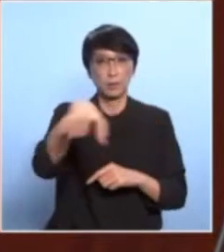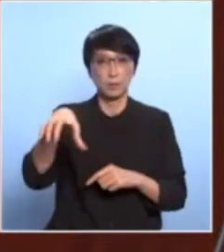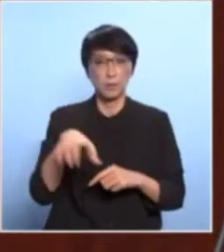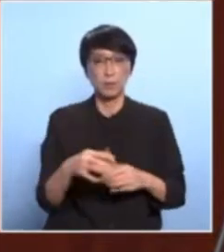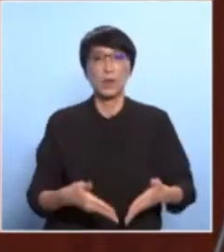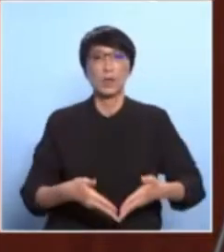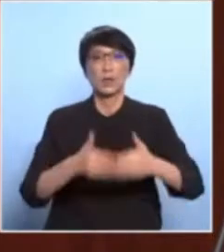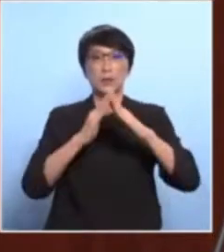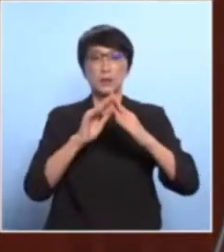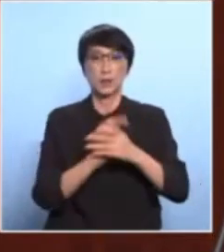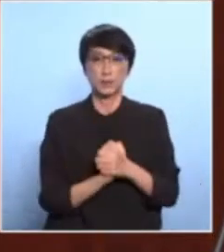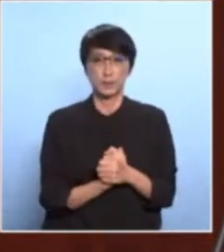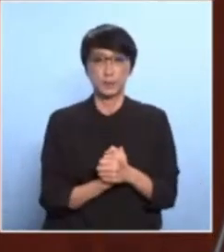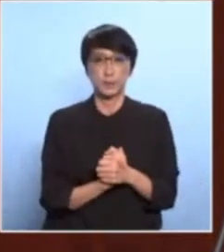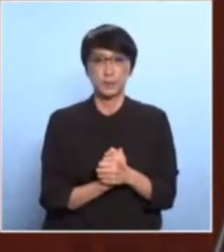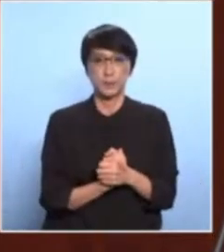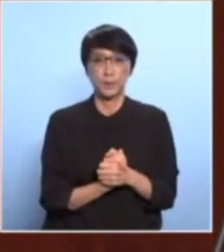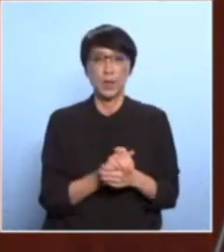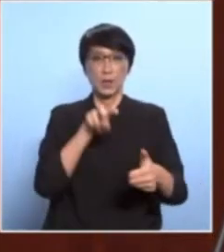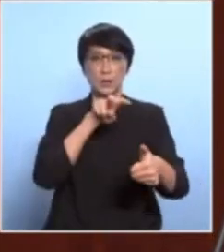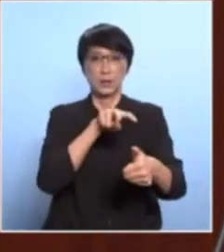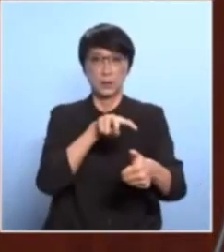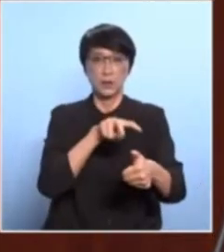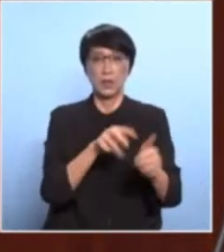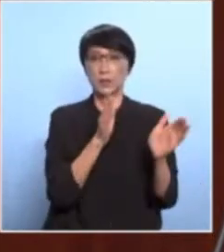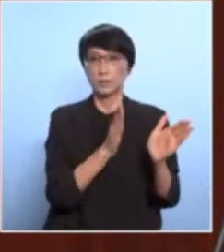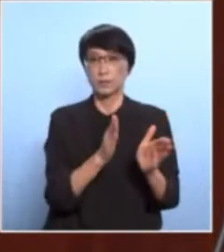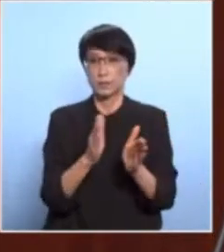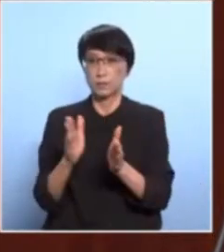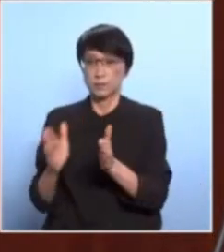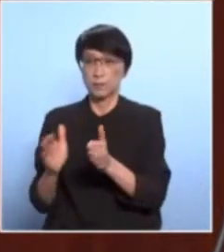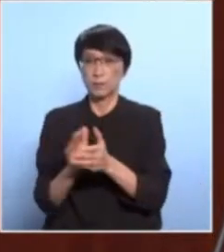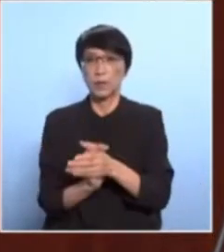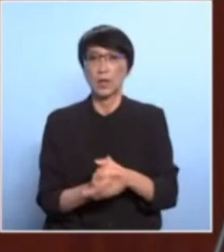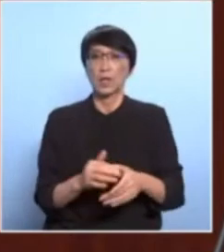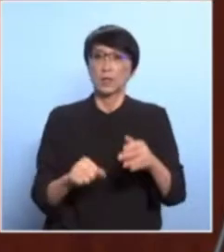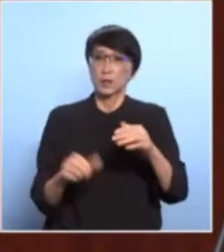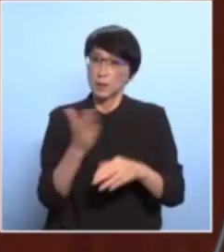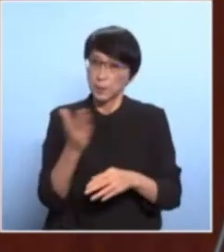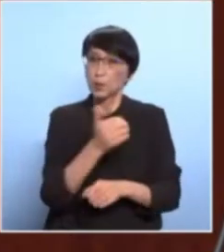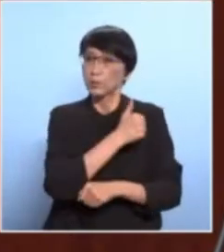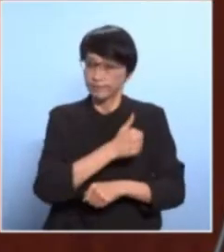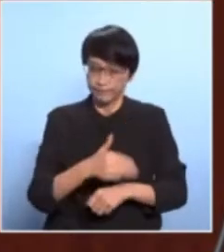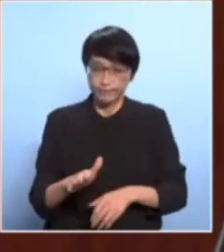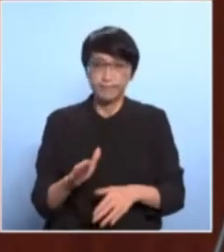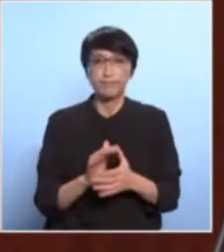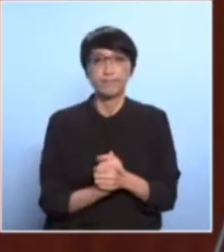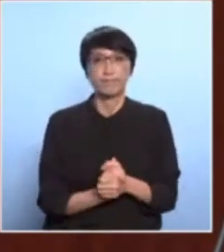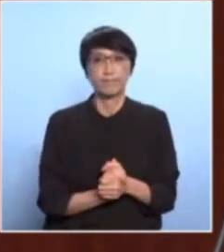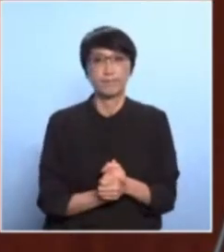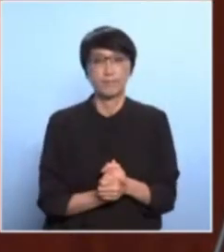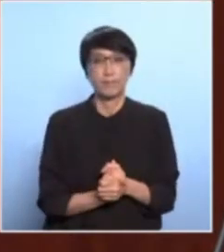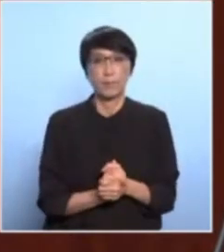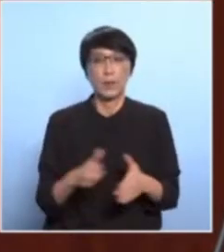With the care teams established in all 18 districts, the governance structure at the district level is largely in place.